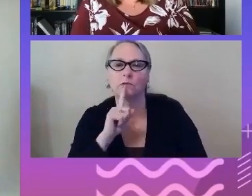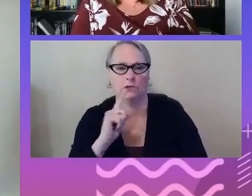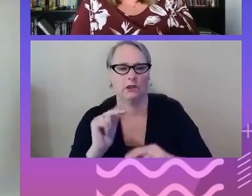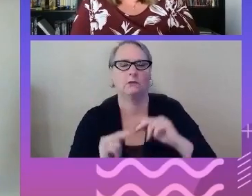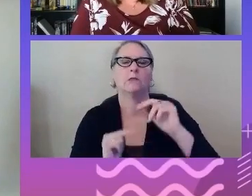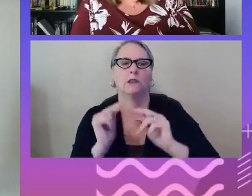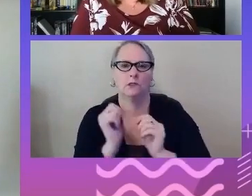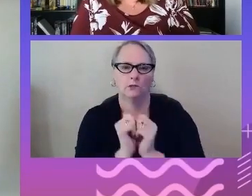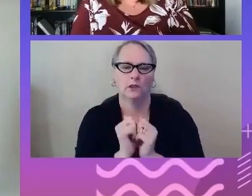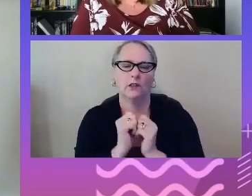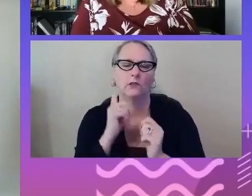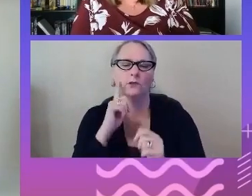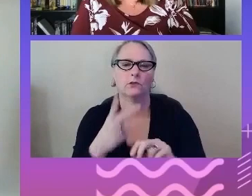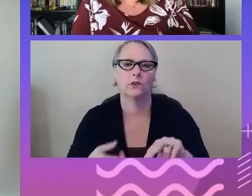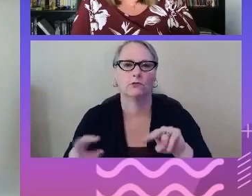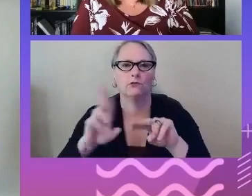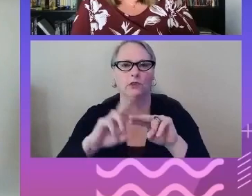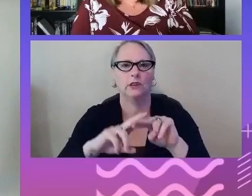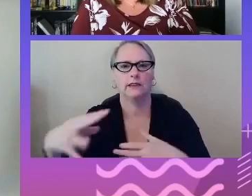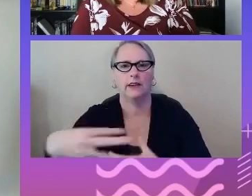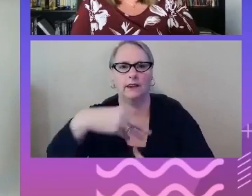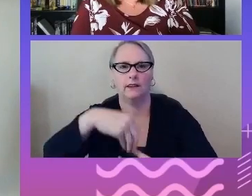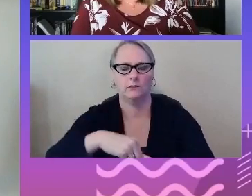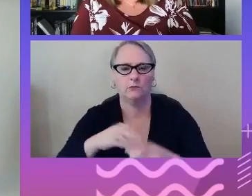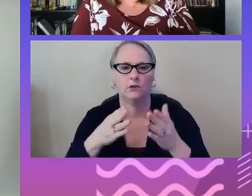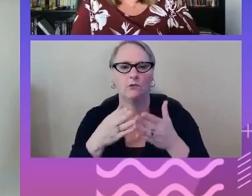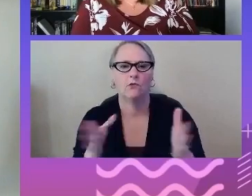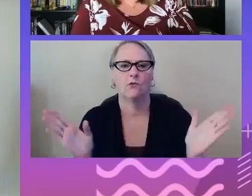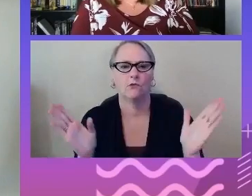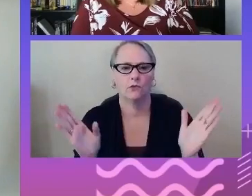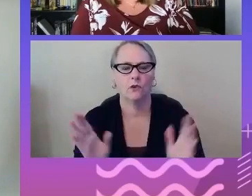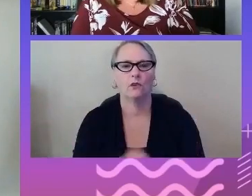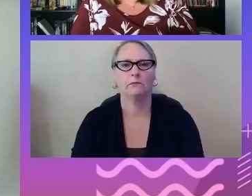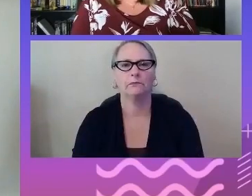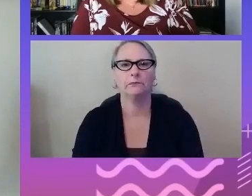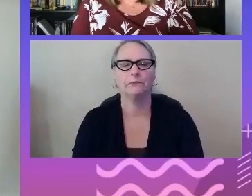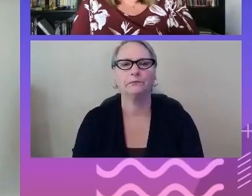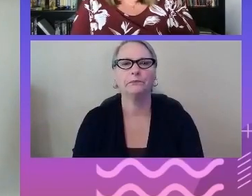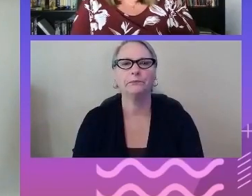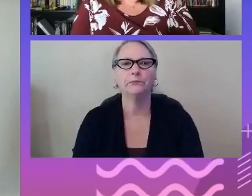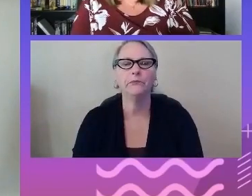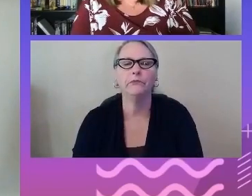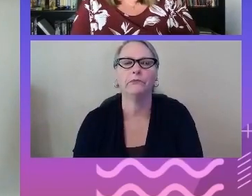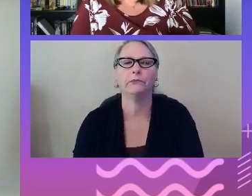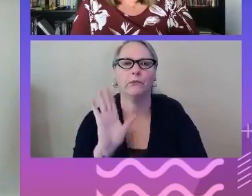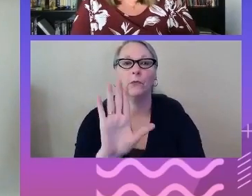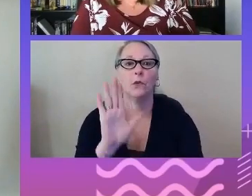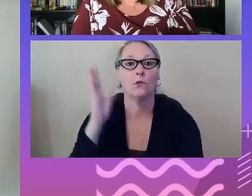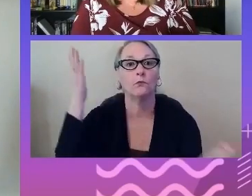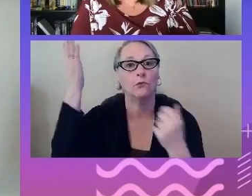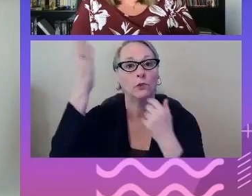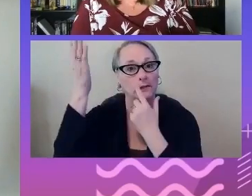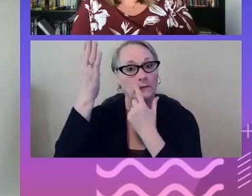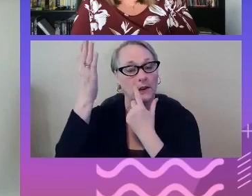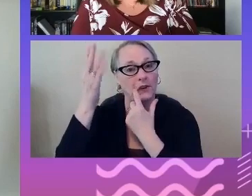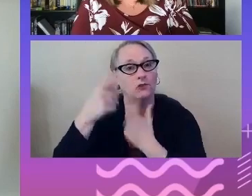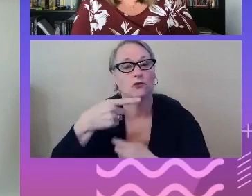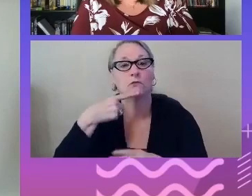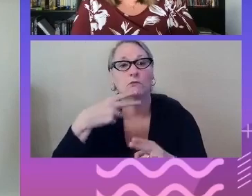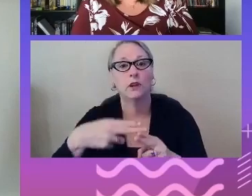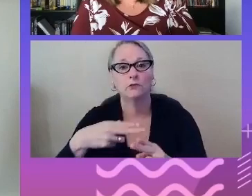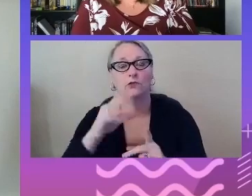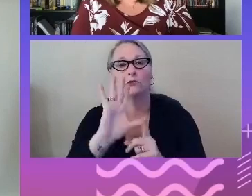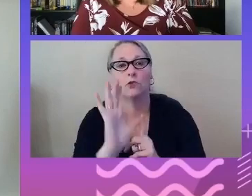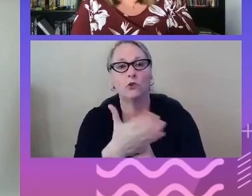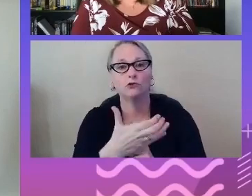that engagement overall. So you, in your presentation, you mentioned some of the connection between culture,